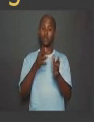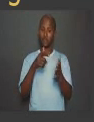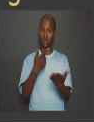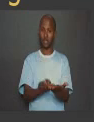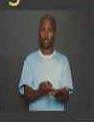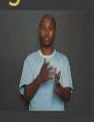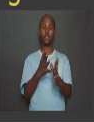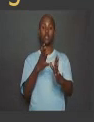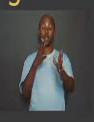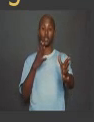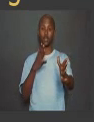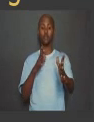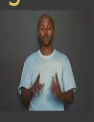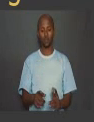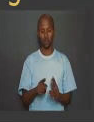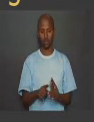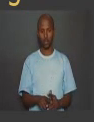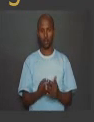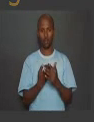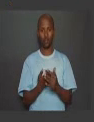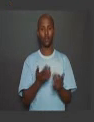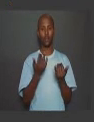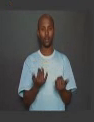series. You may get started now.